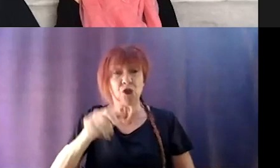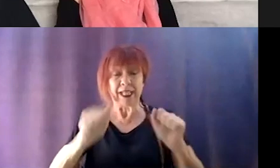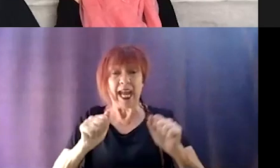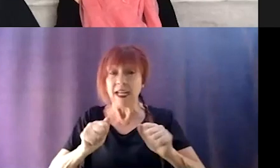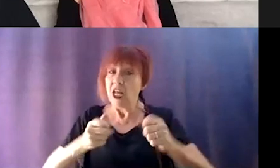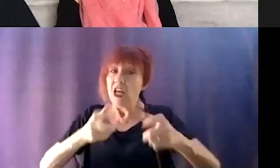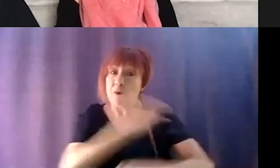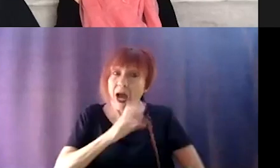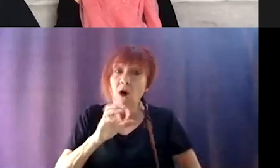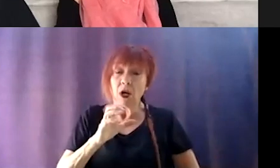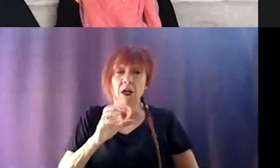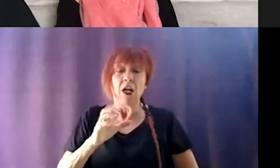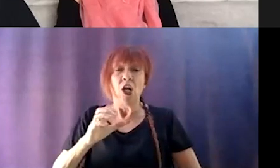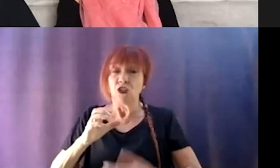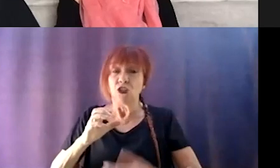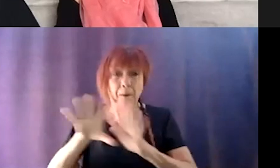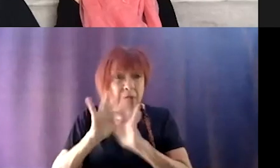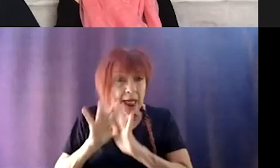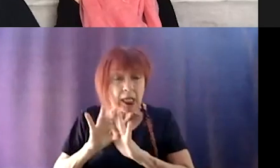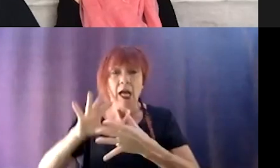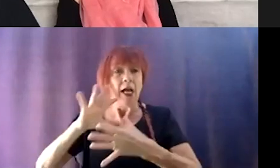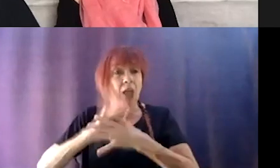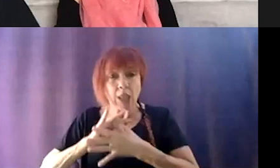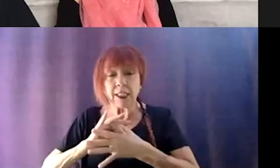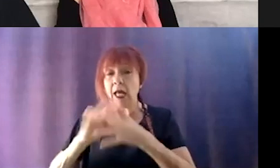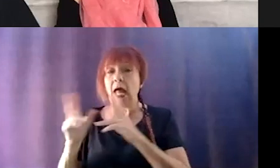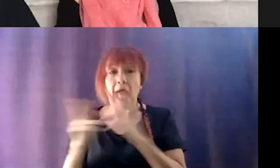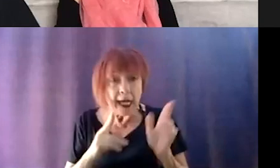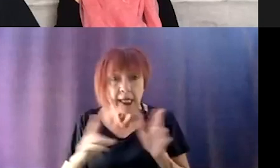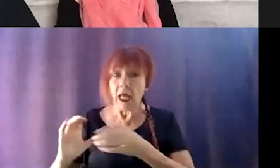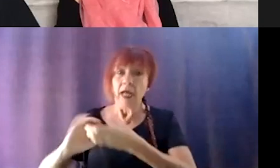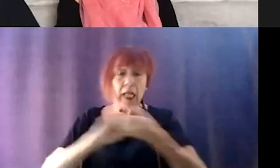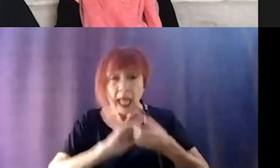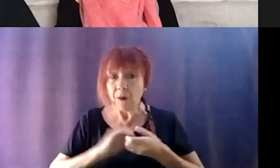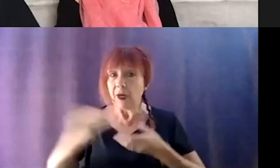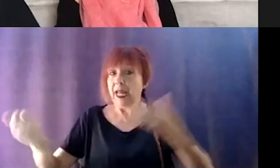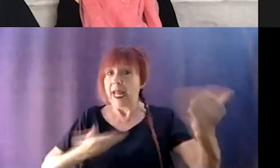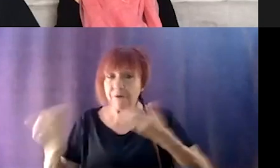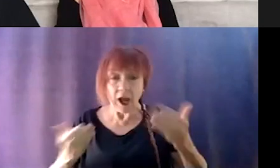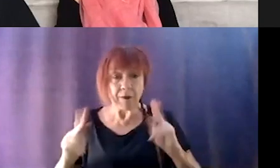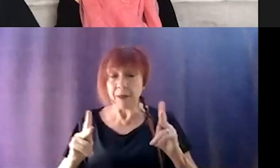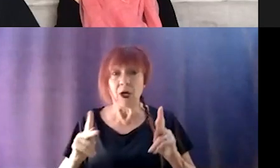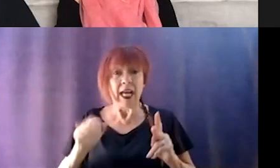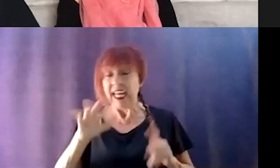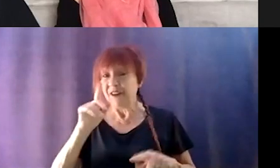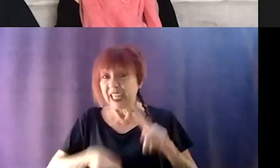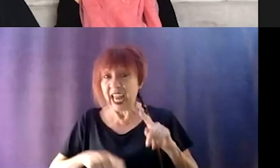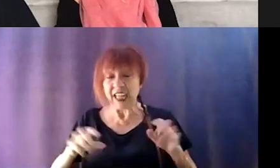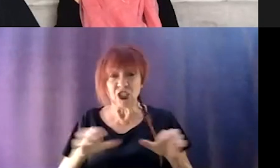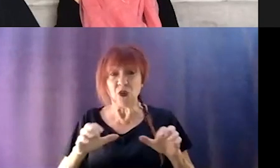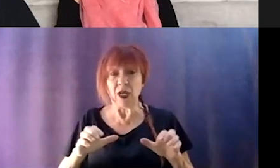programmed. You get to pick the content, you get to edit, you get to collaborate, you get to bring people on. If you can't do that in person or